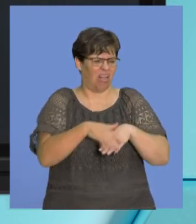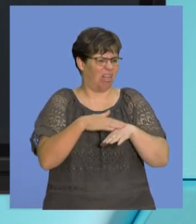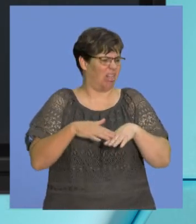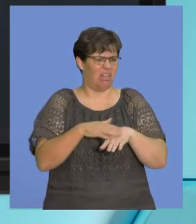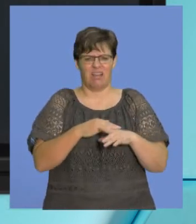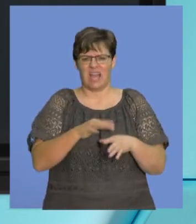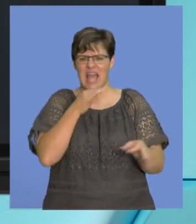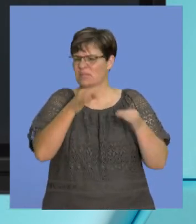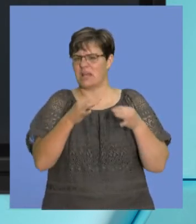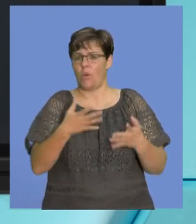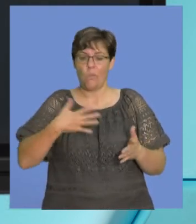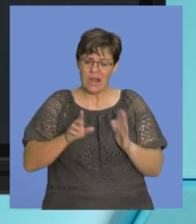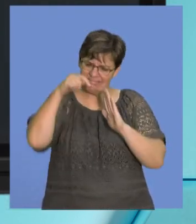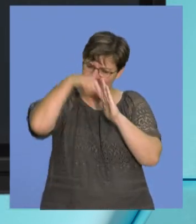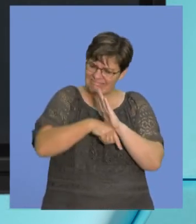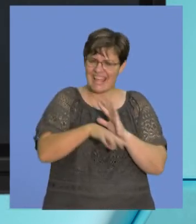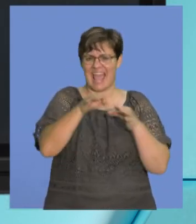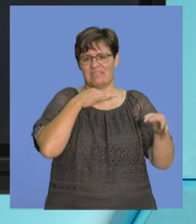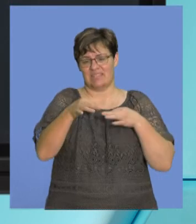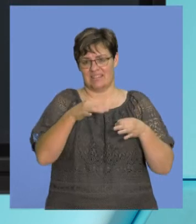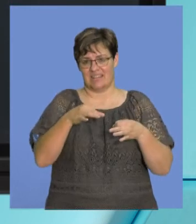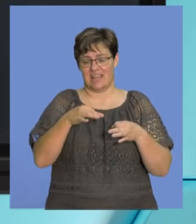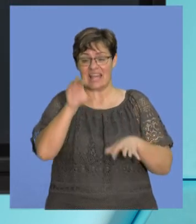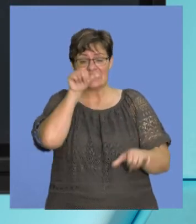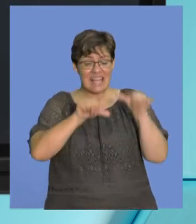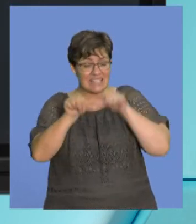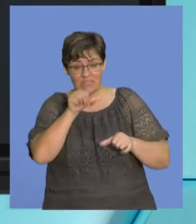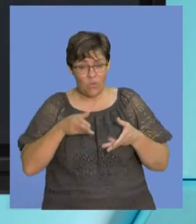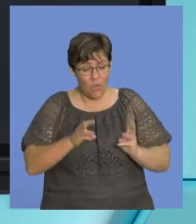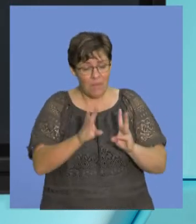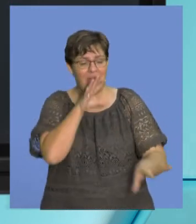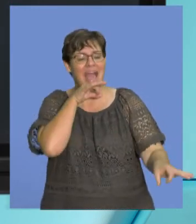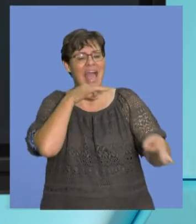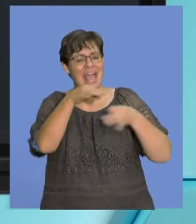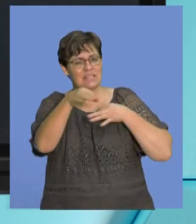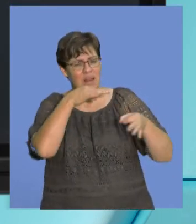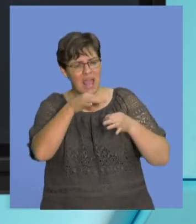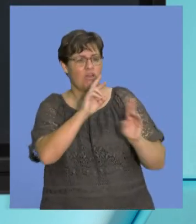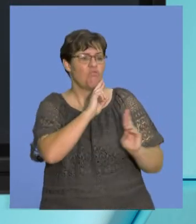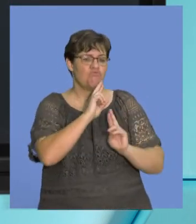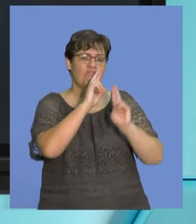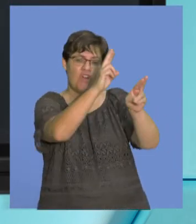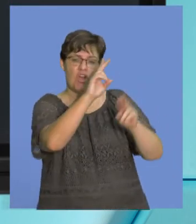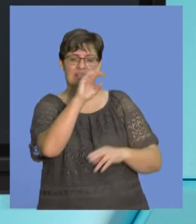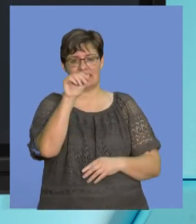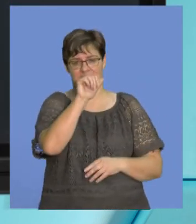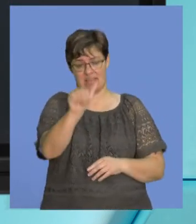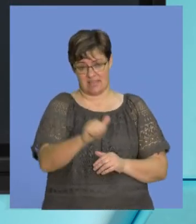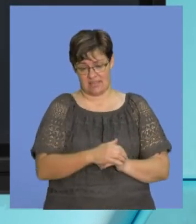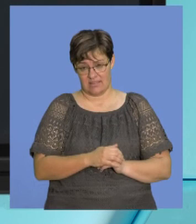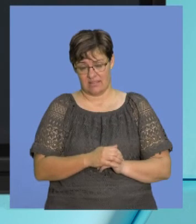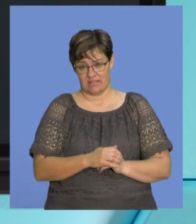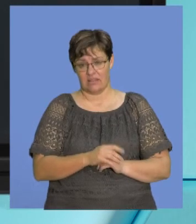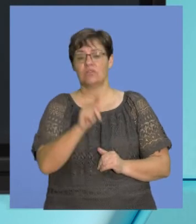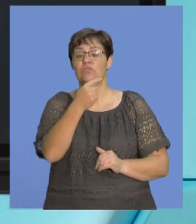of a superficial description. It's important that in scientific methods or explanations that you refer